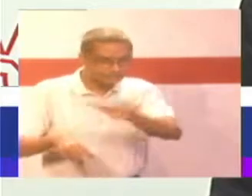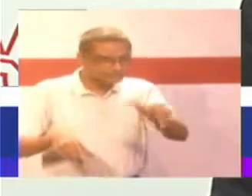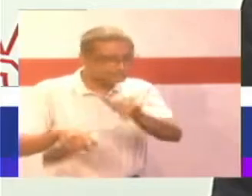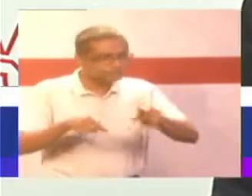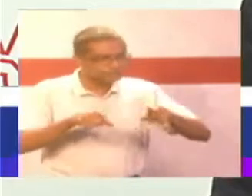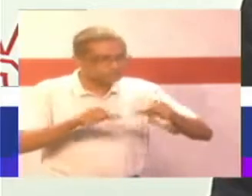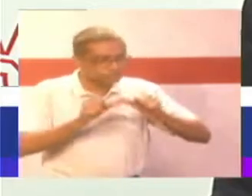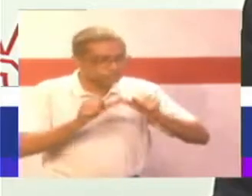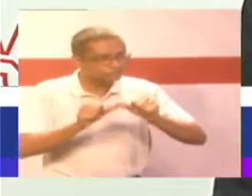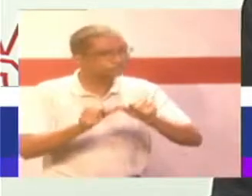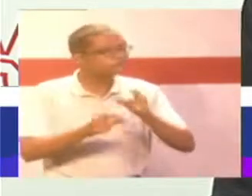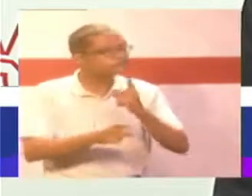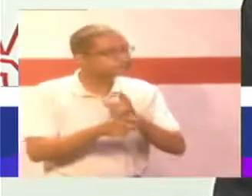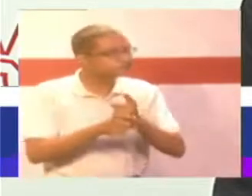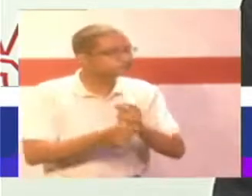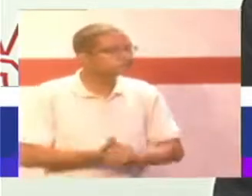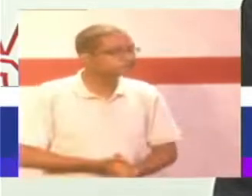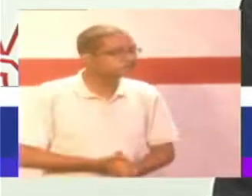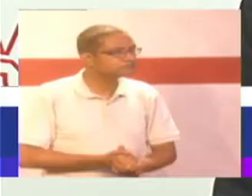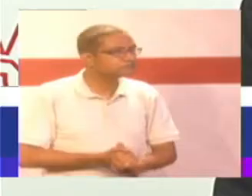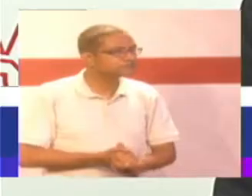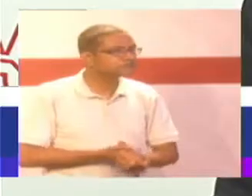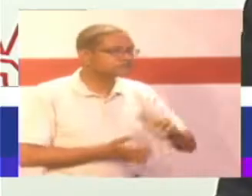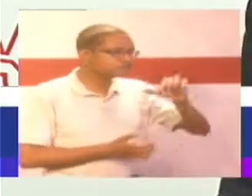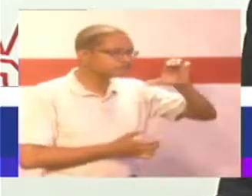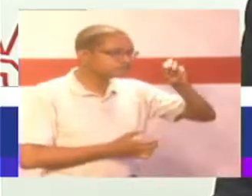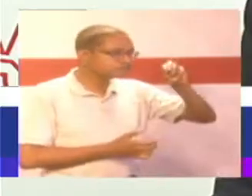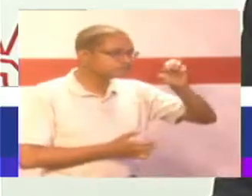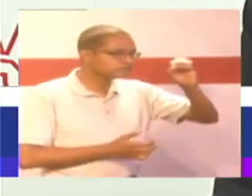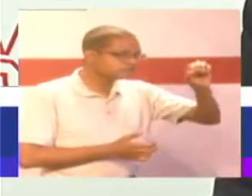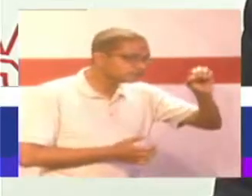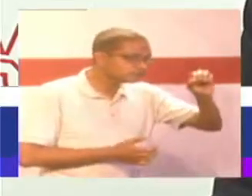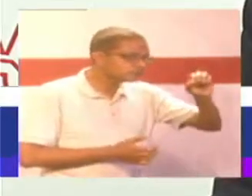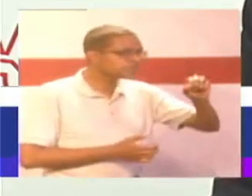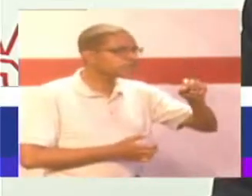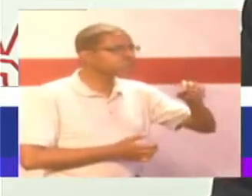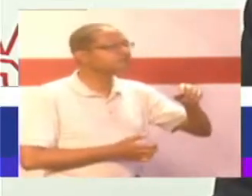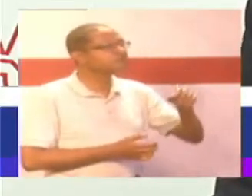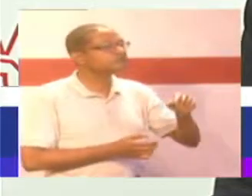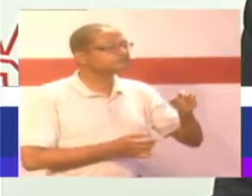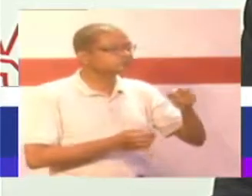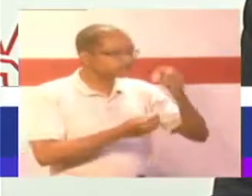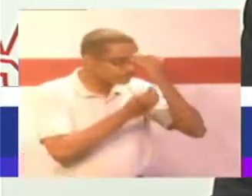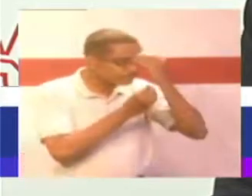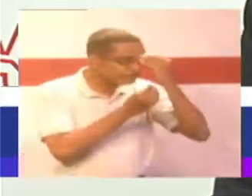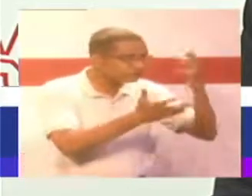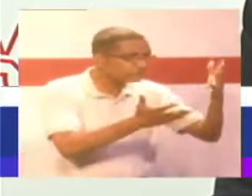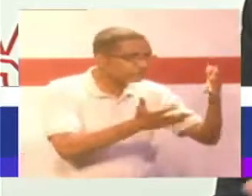CMO and others, Dr. Trotman, would have indicated that a triage system